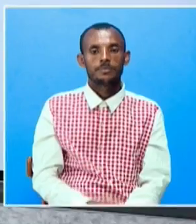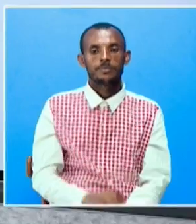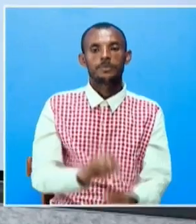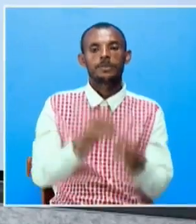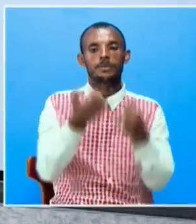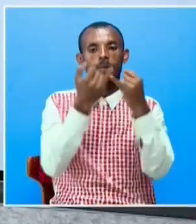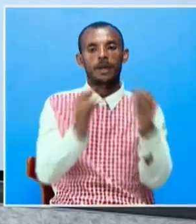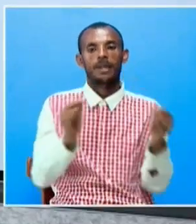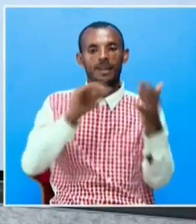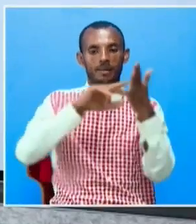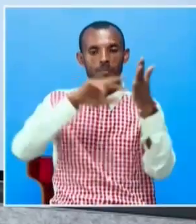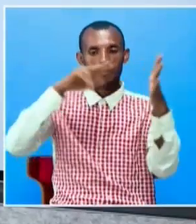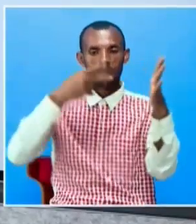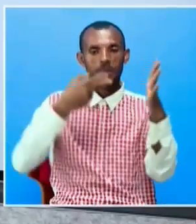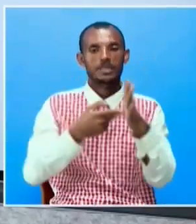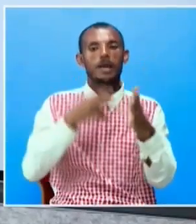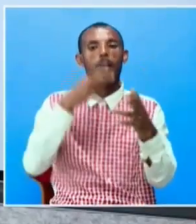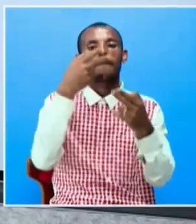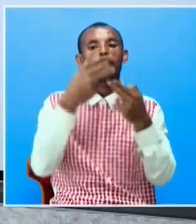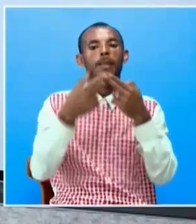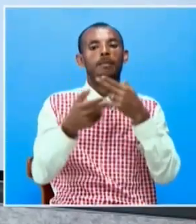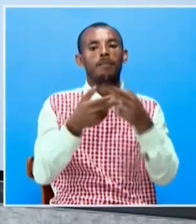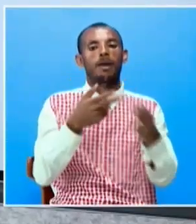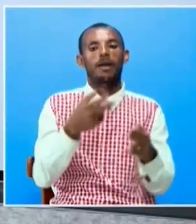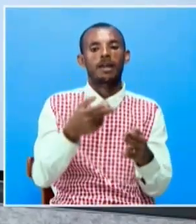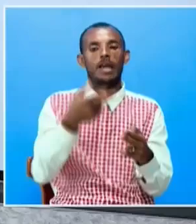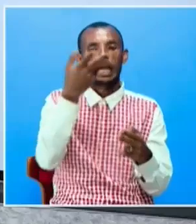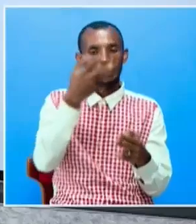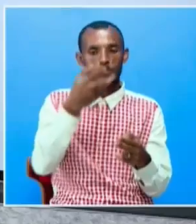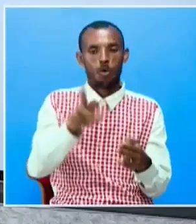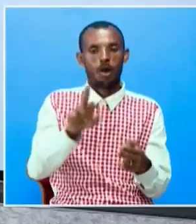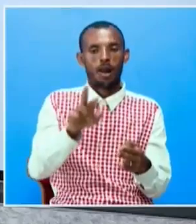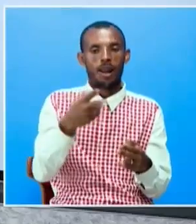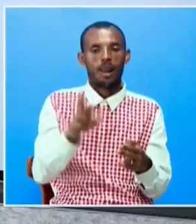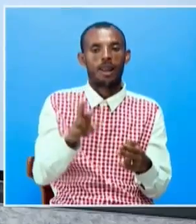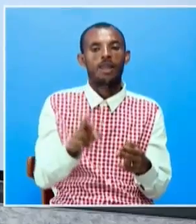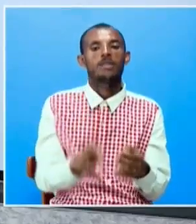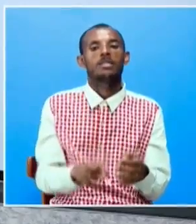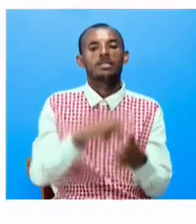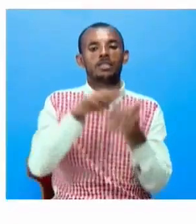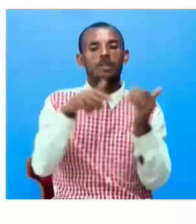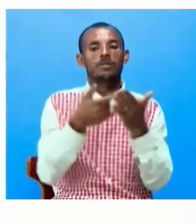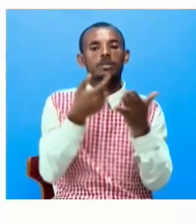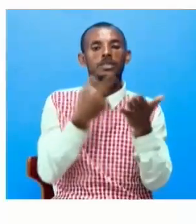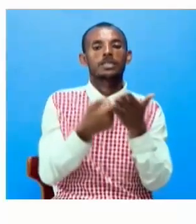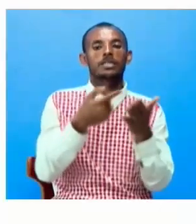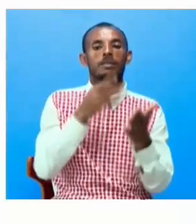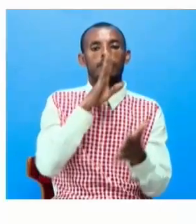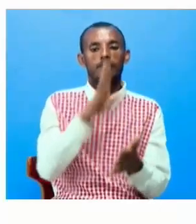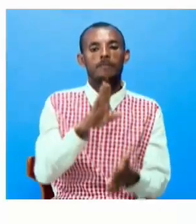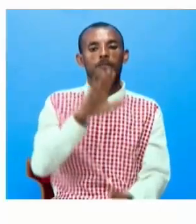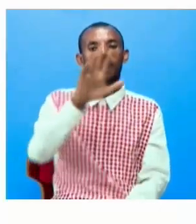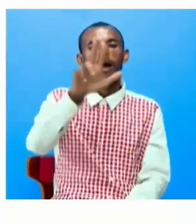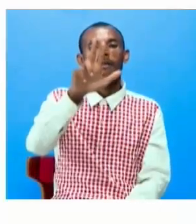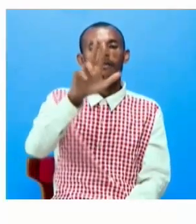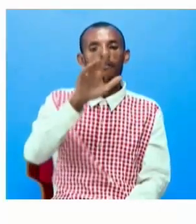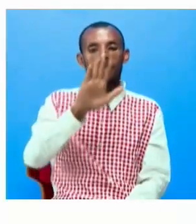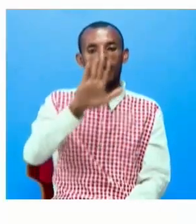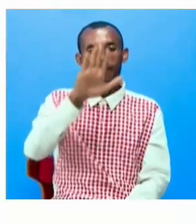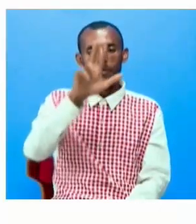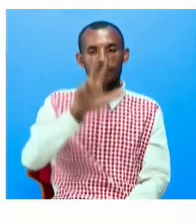Dividing means multiplying the reciprocal. Therefore, this becomes this